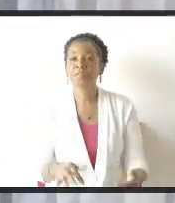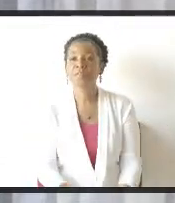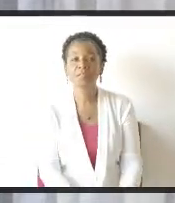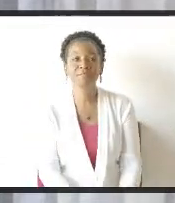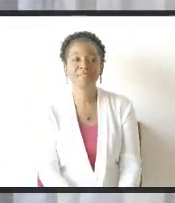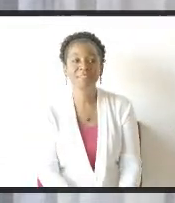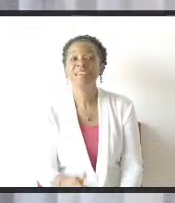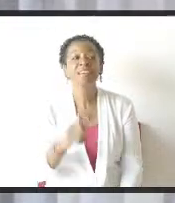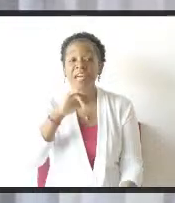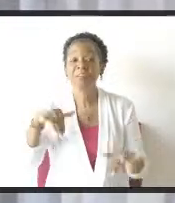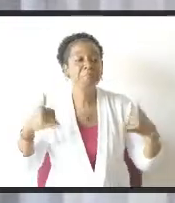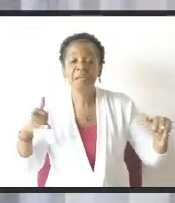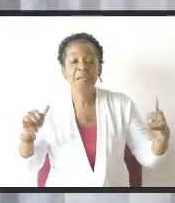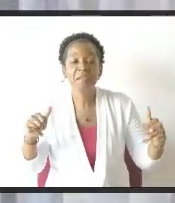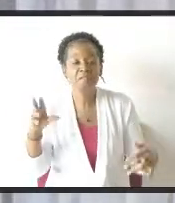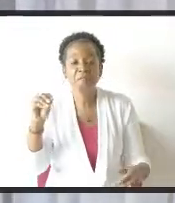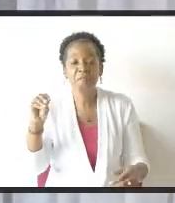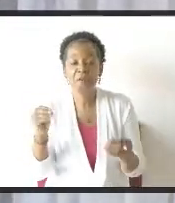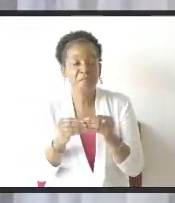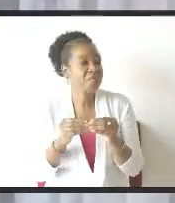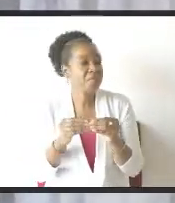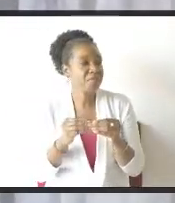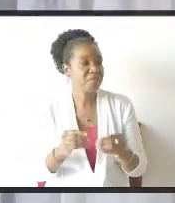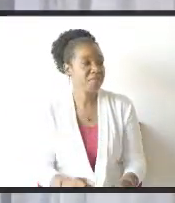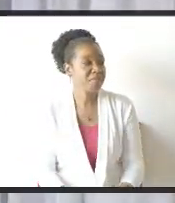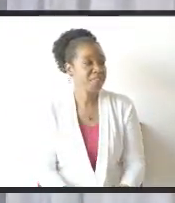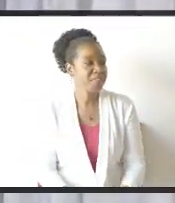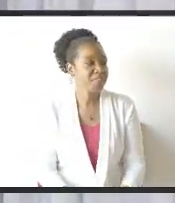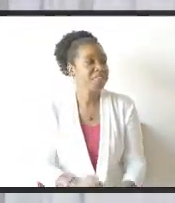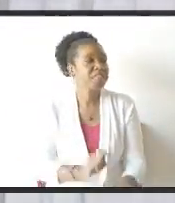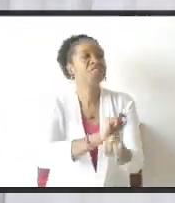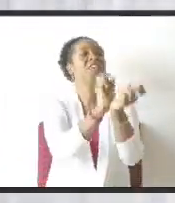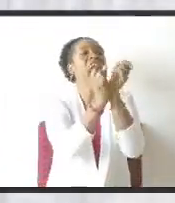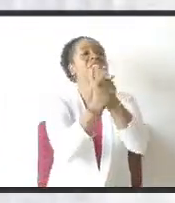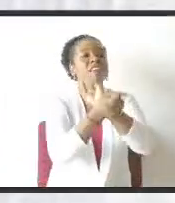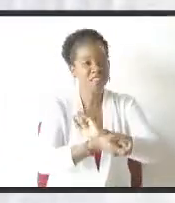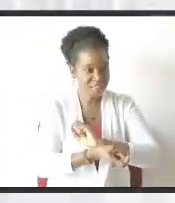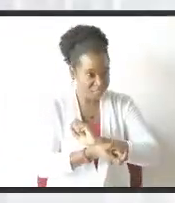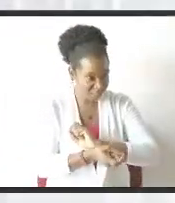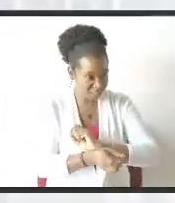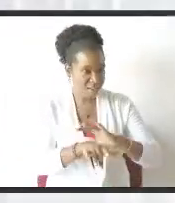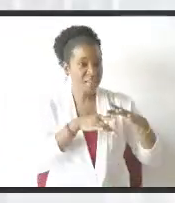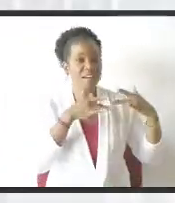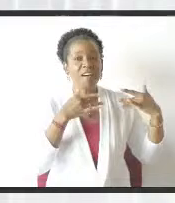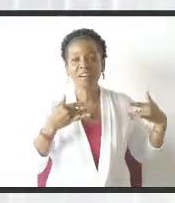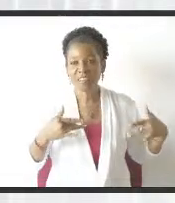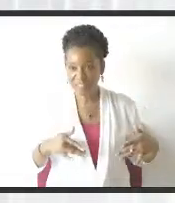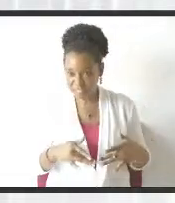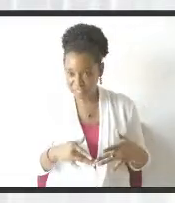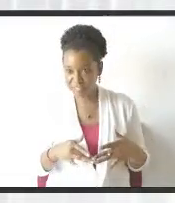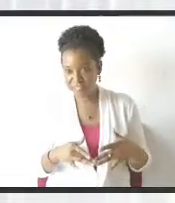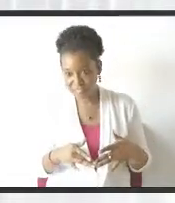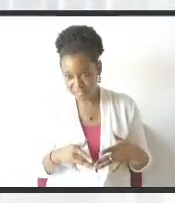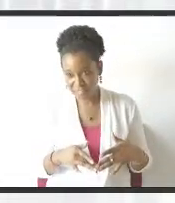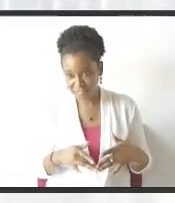God did that. God did that. And by the way, He can do it for